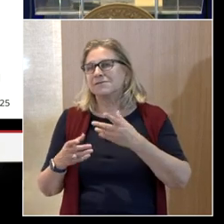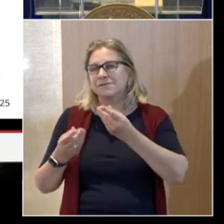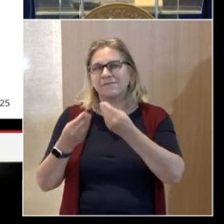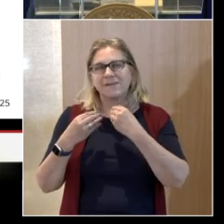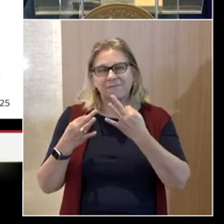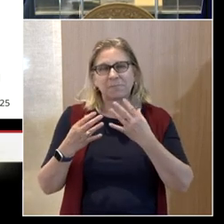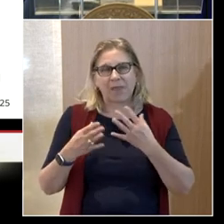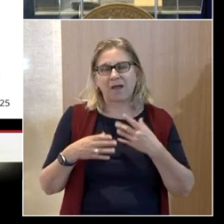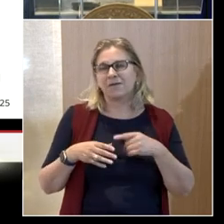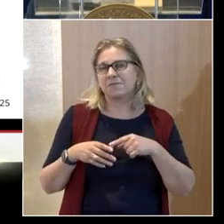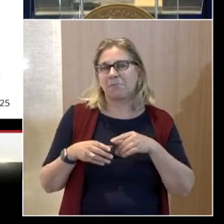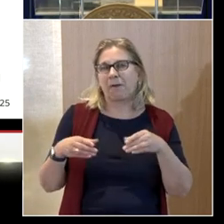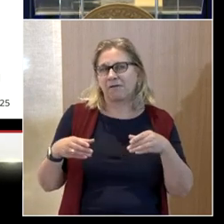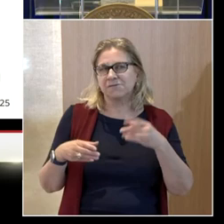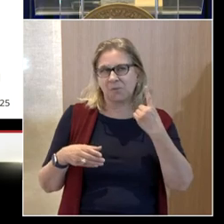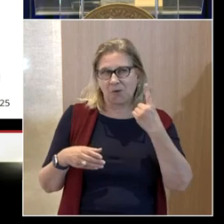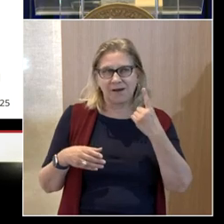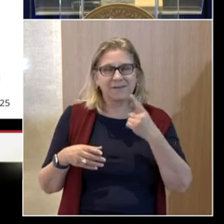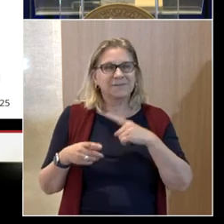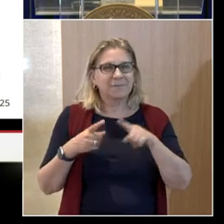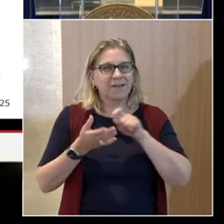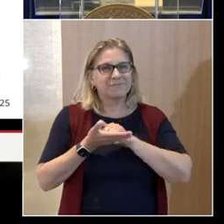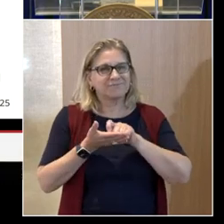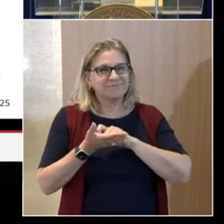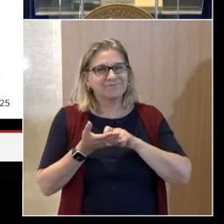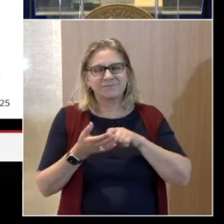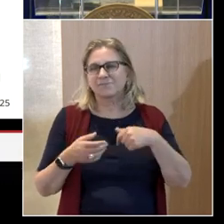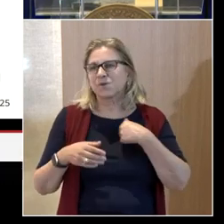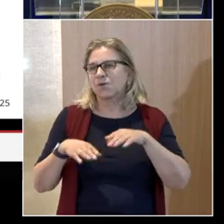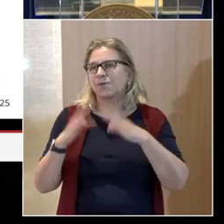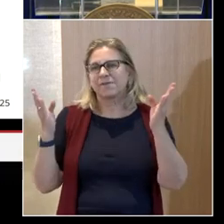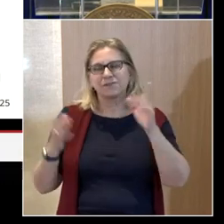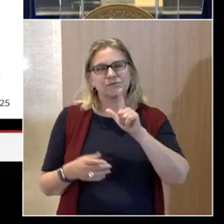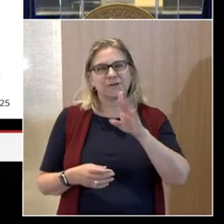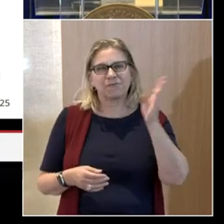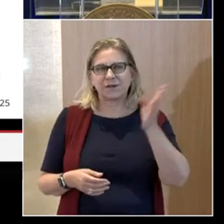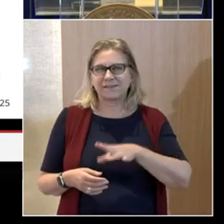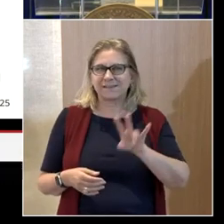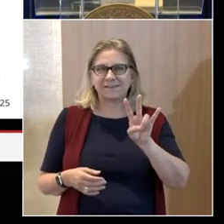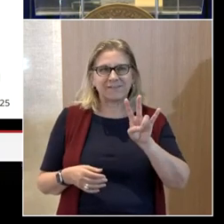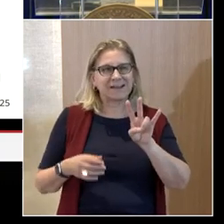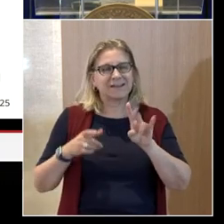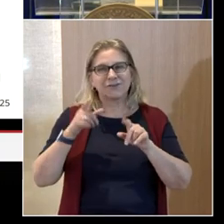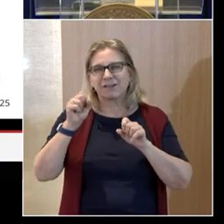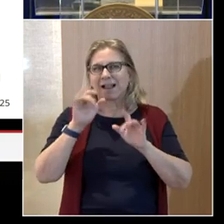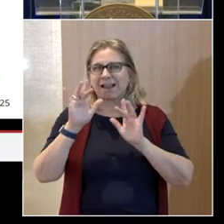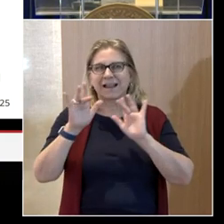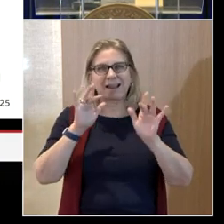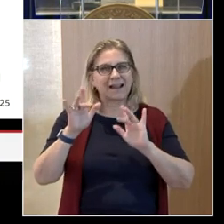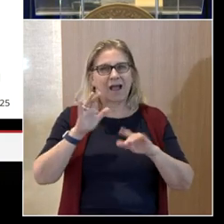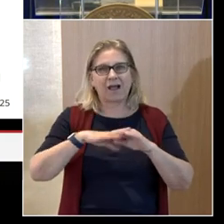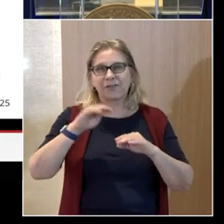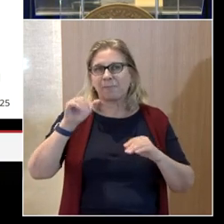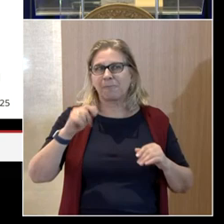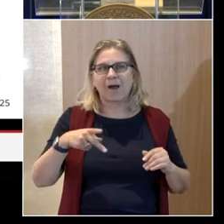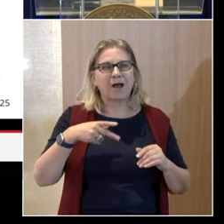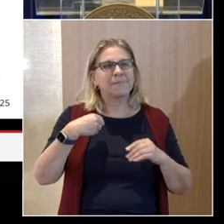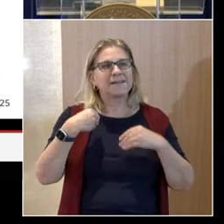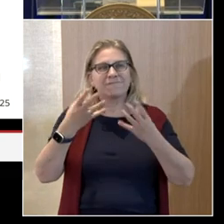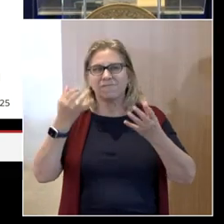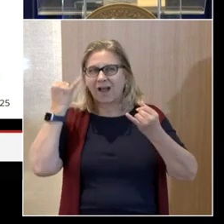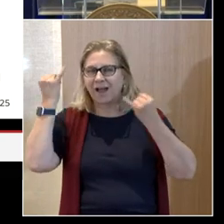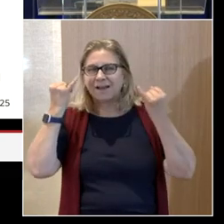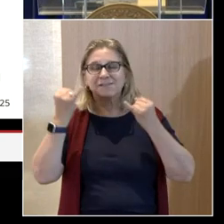the website will be open 24/7 for your feedback. You can click on a map, you can provide, there's forms, you can also just click contact us if you don't like all